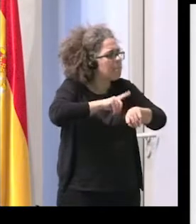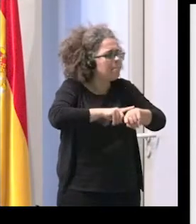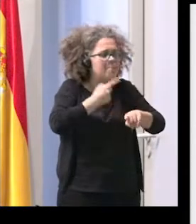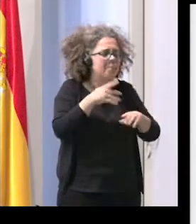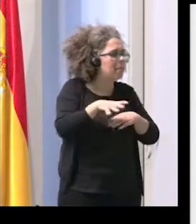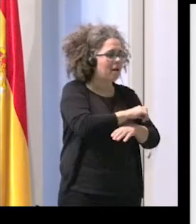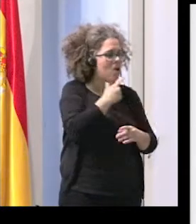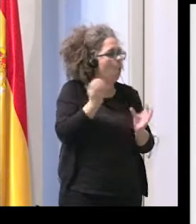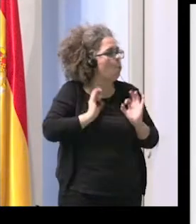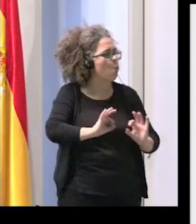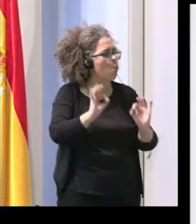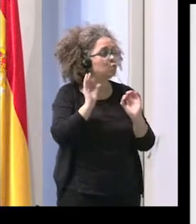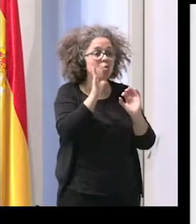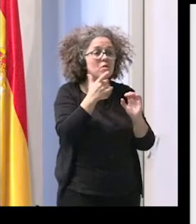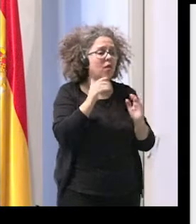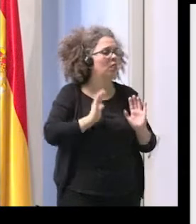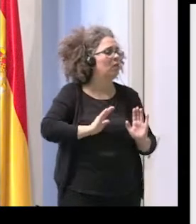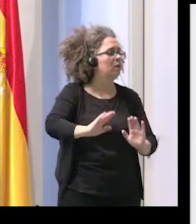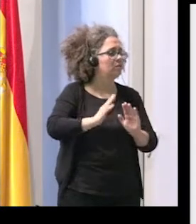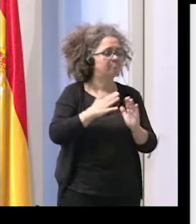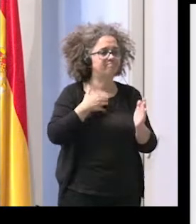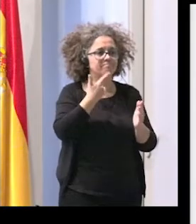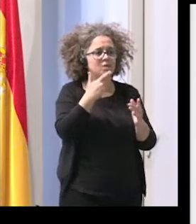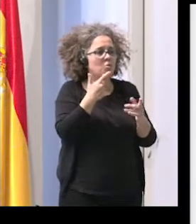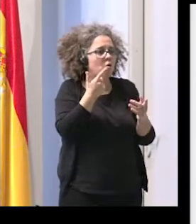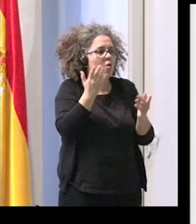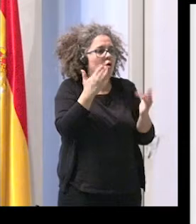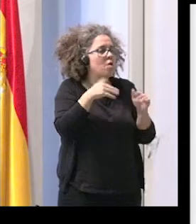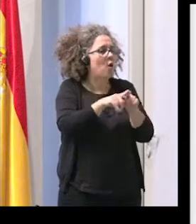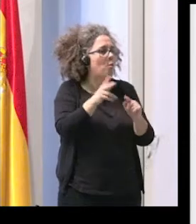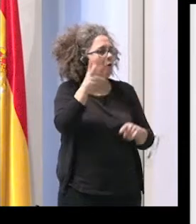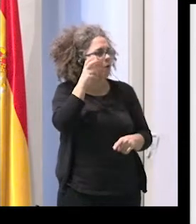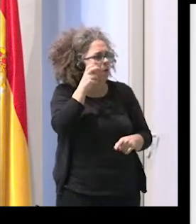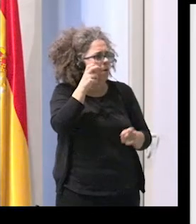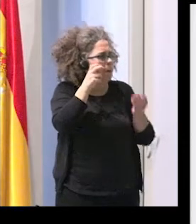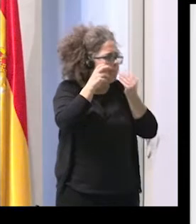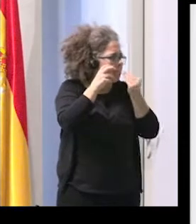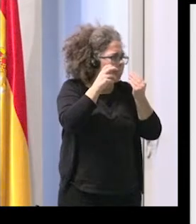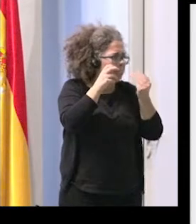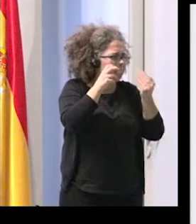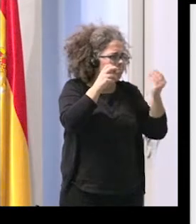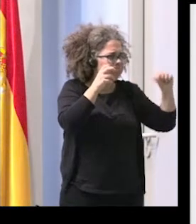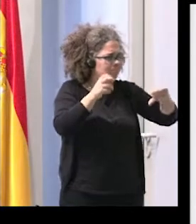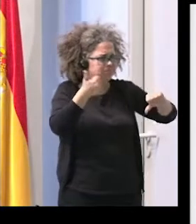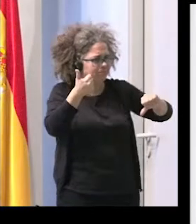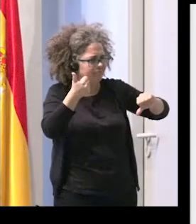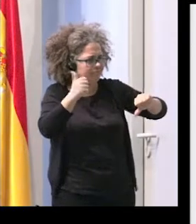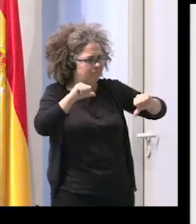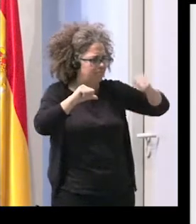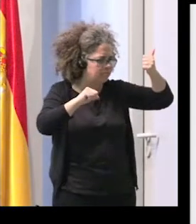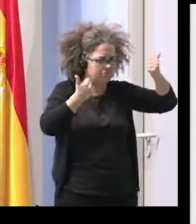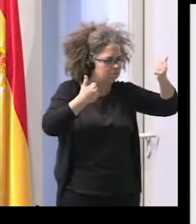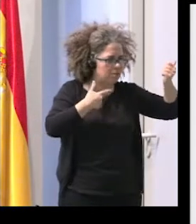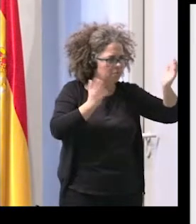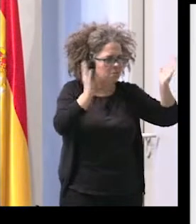leave hearing asymmetric with one better ear than another, the auditory system